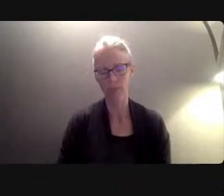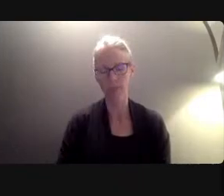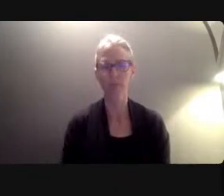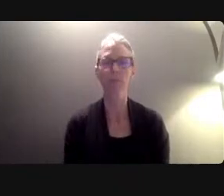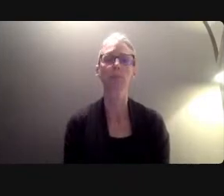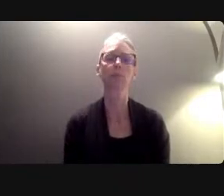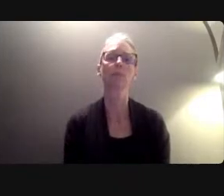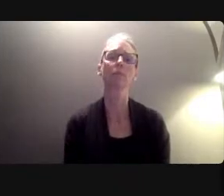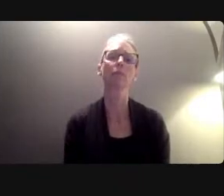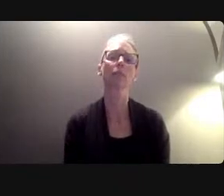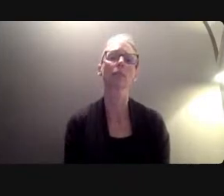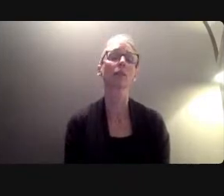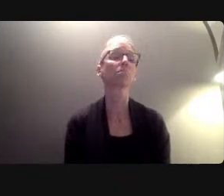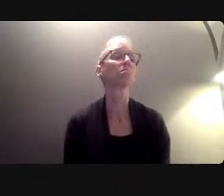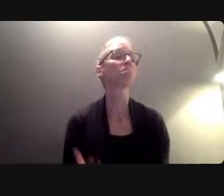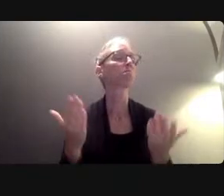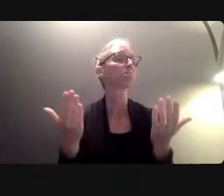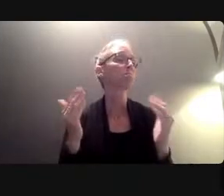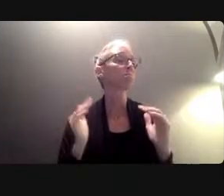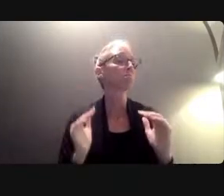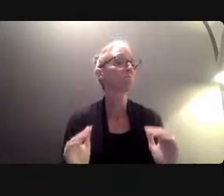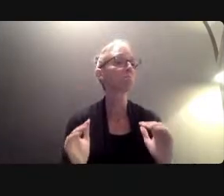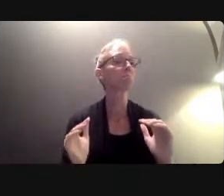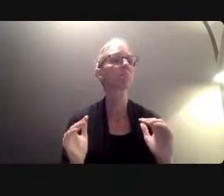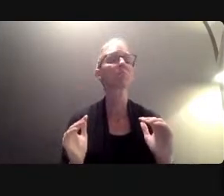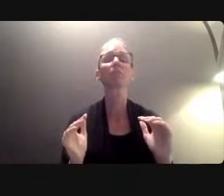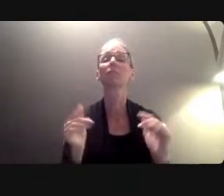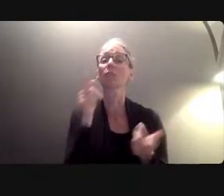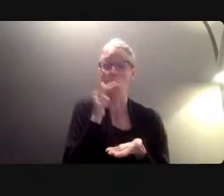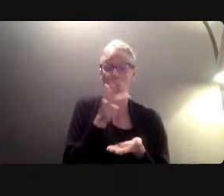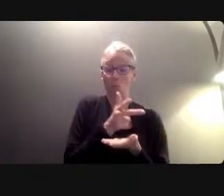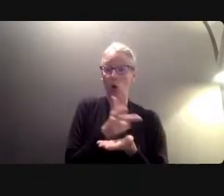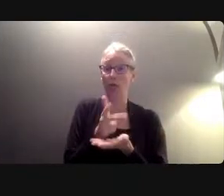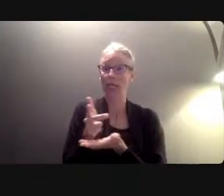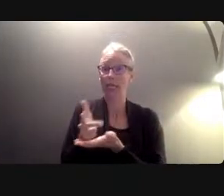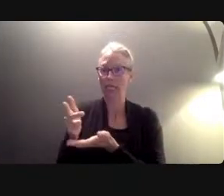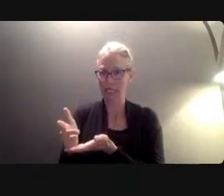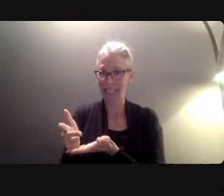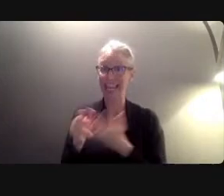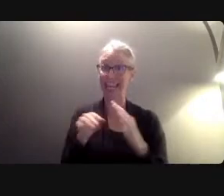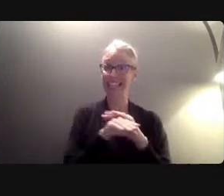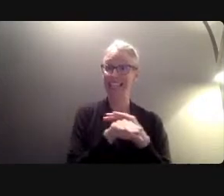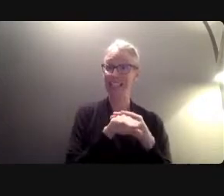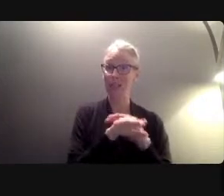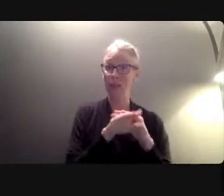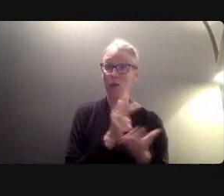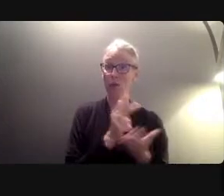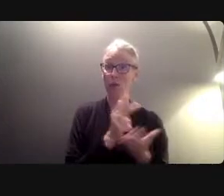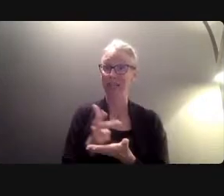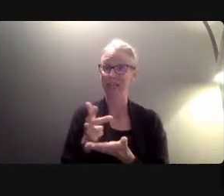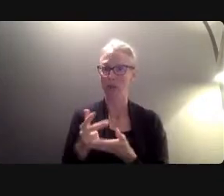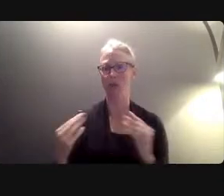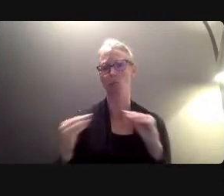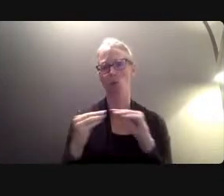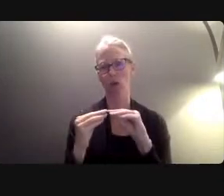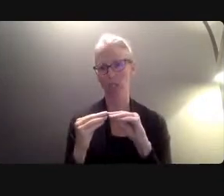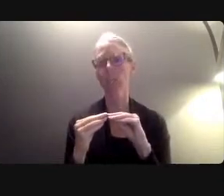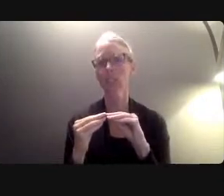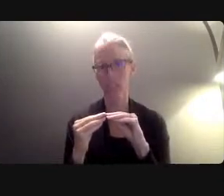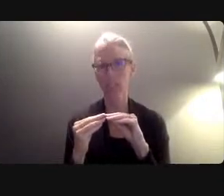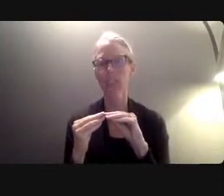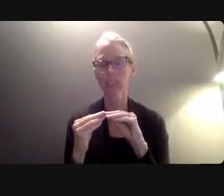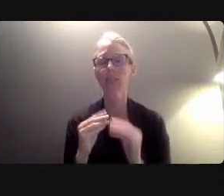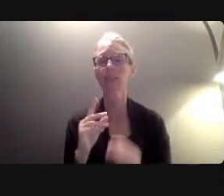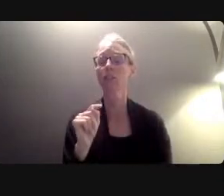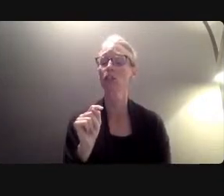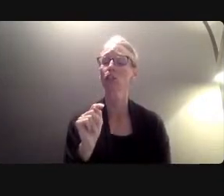Also, some accessible parking spots as well. When I do go to a trailhead, I've heard people